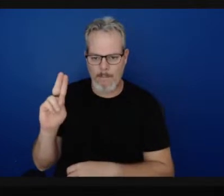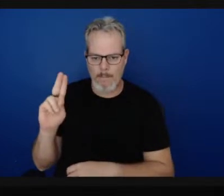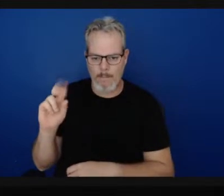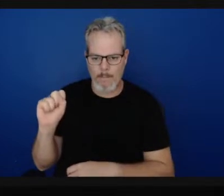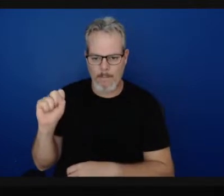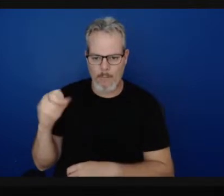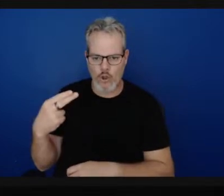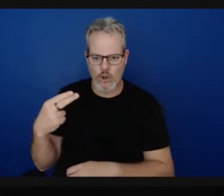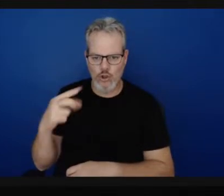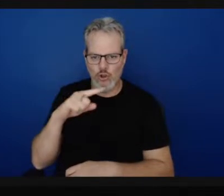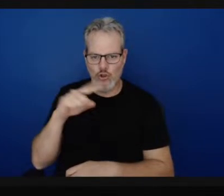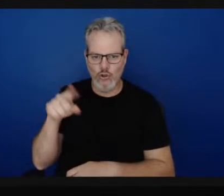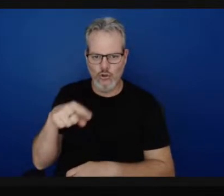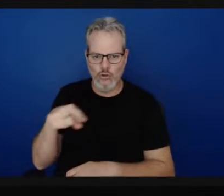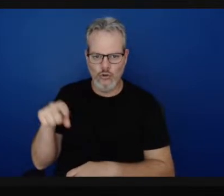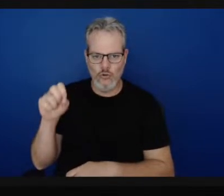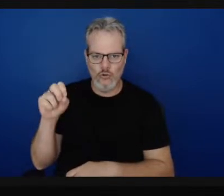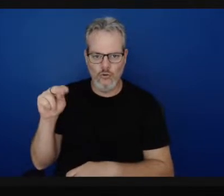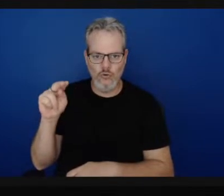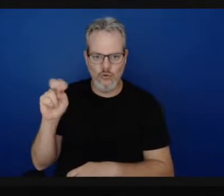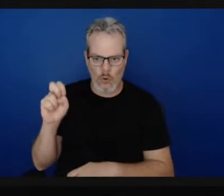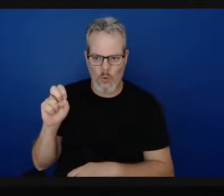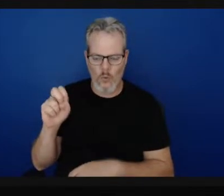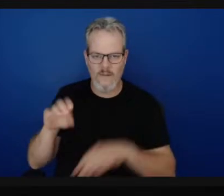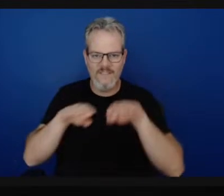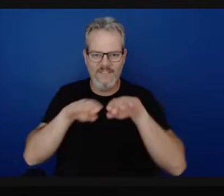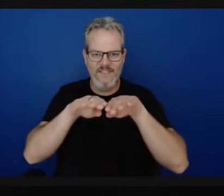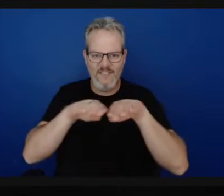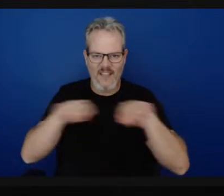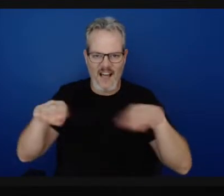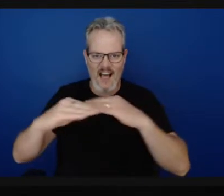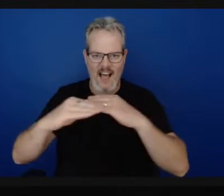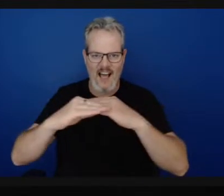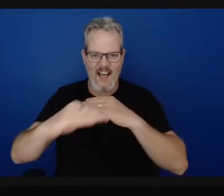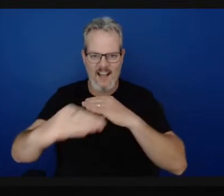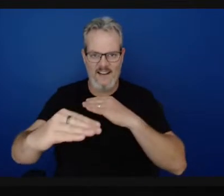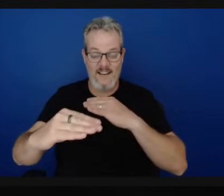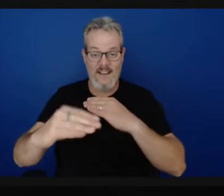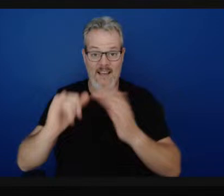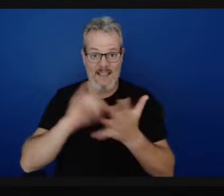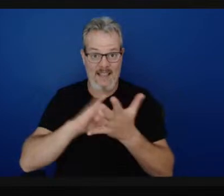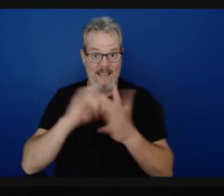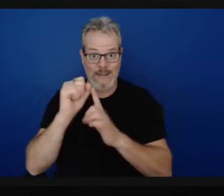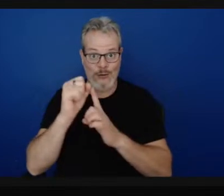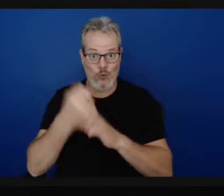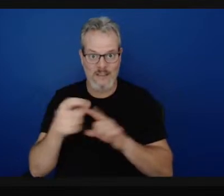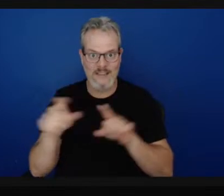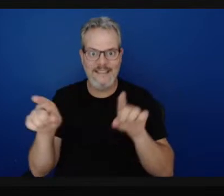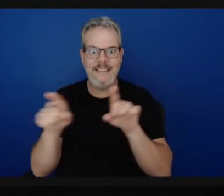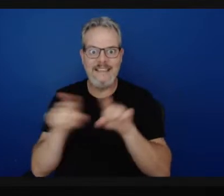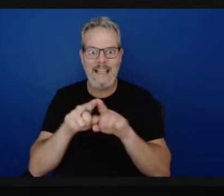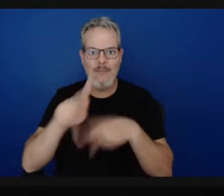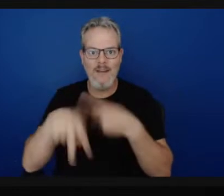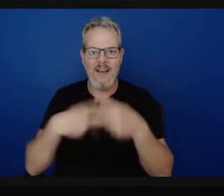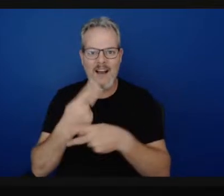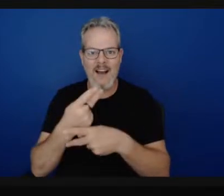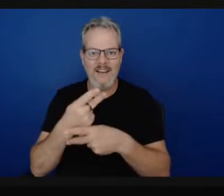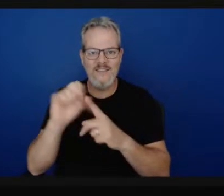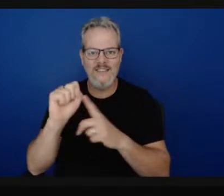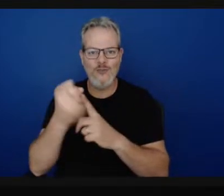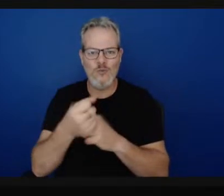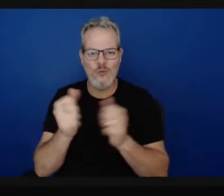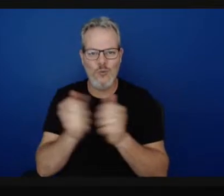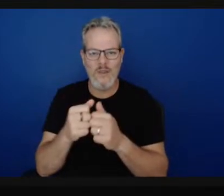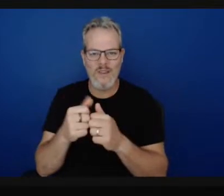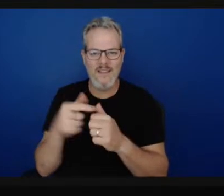and horizontal. And if that's the case, that's about the same shape as these faults that we have. If I come